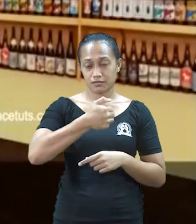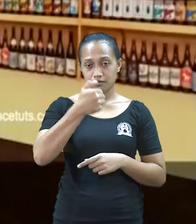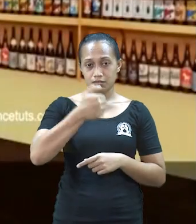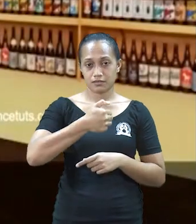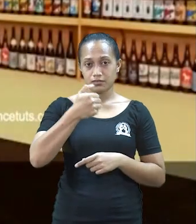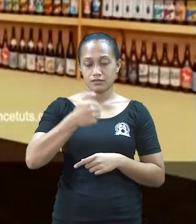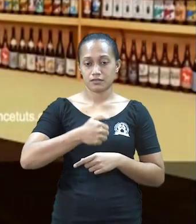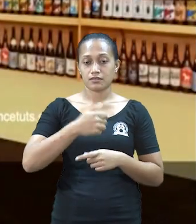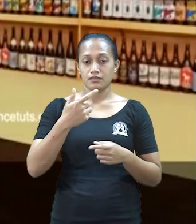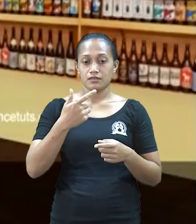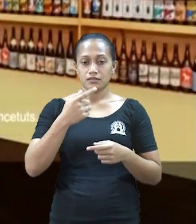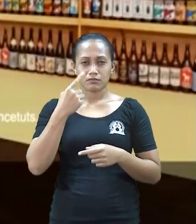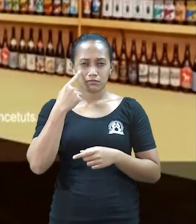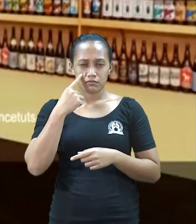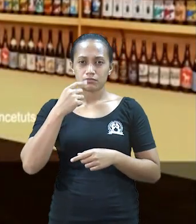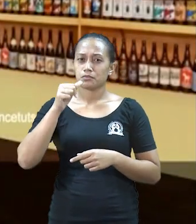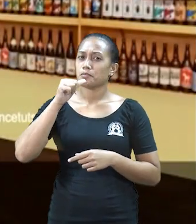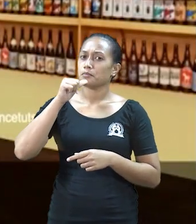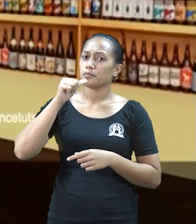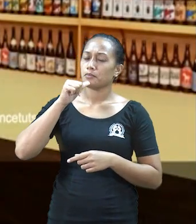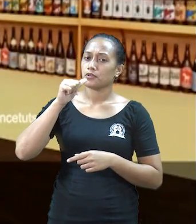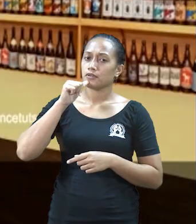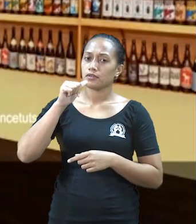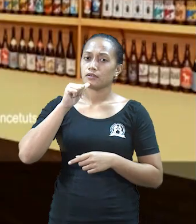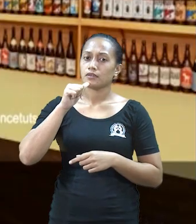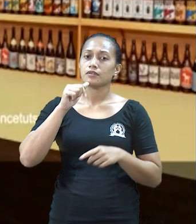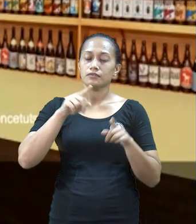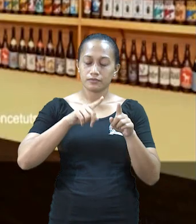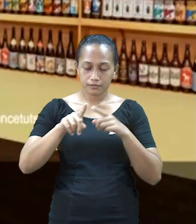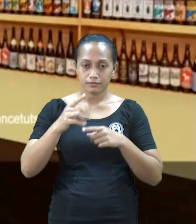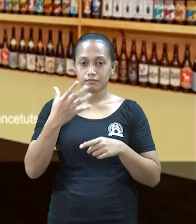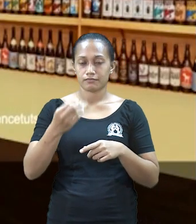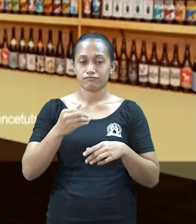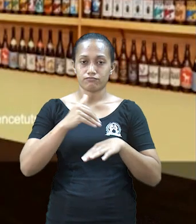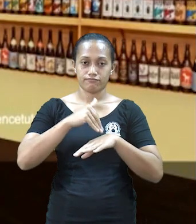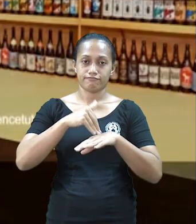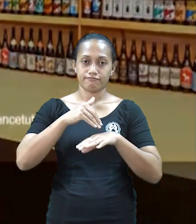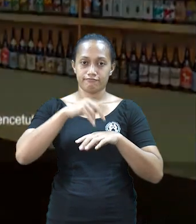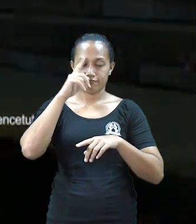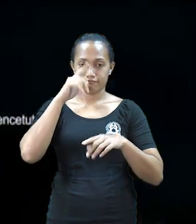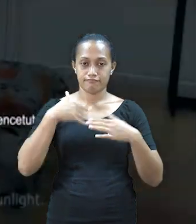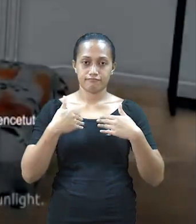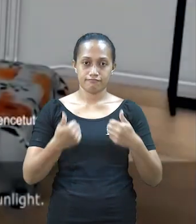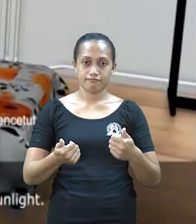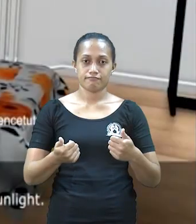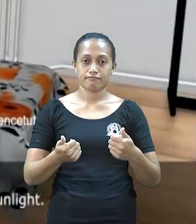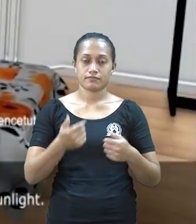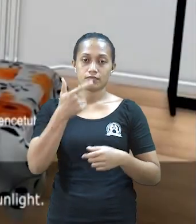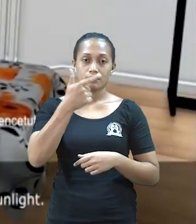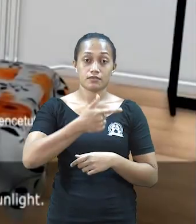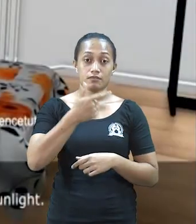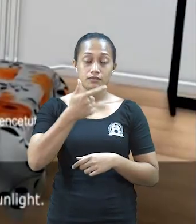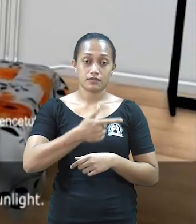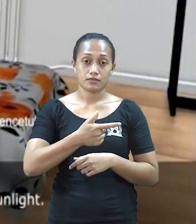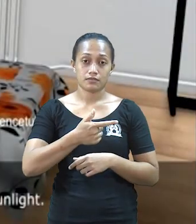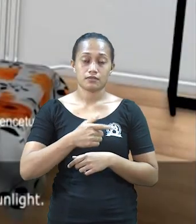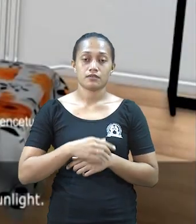16. Consuming of alcoholic beverage is also injurious to health.